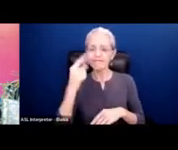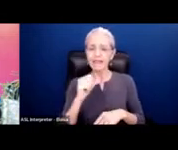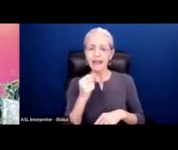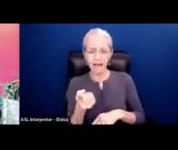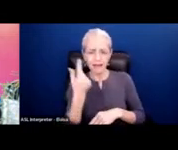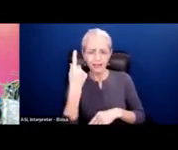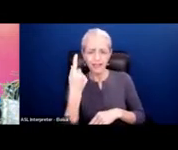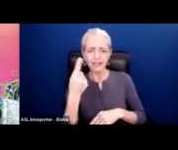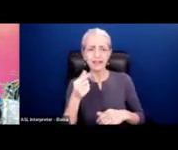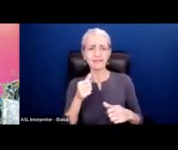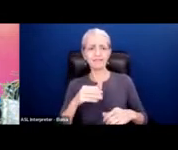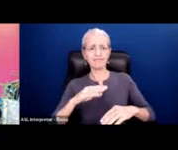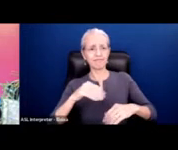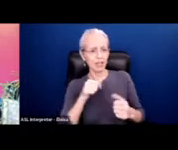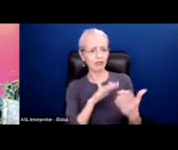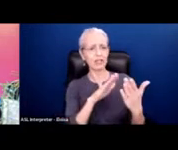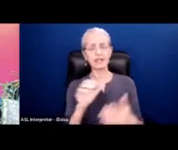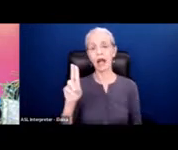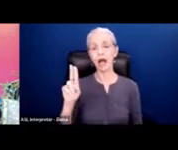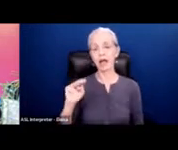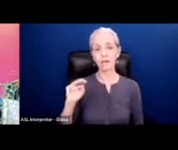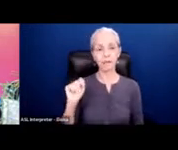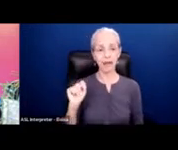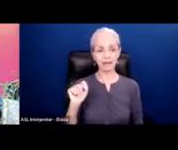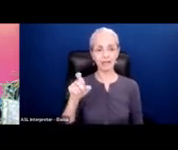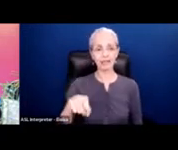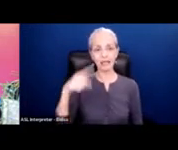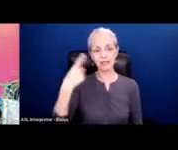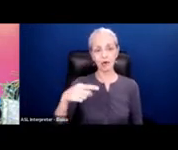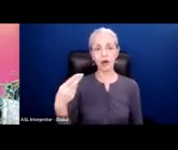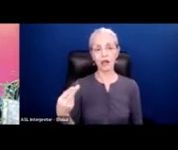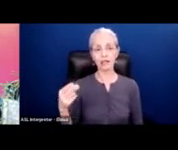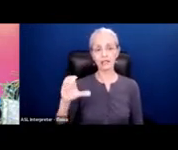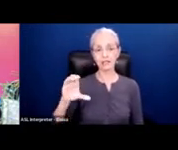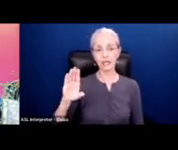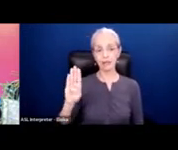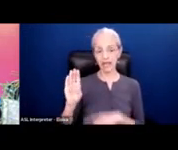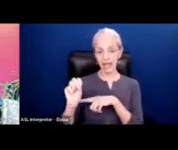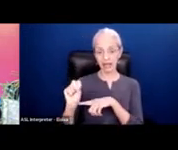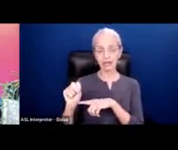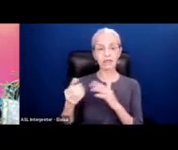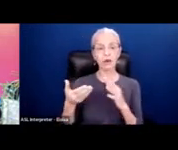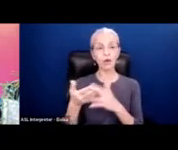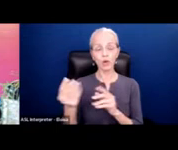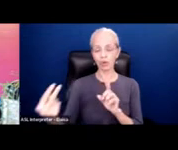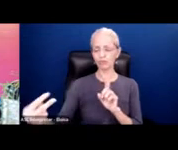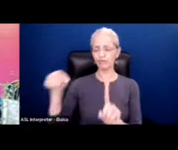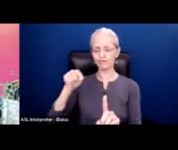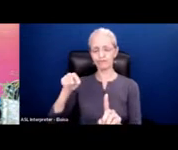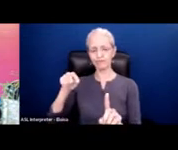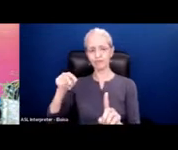and Community-Based Services, or HCBS, through the lens of person-centered practices.